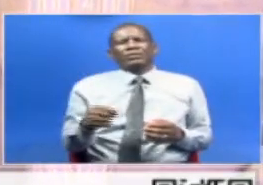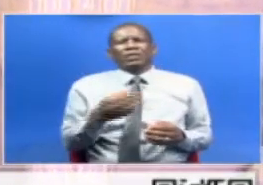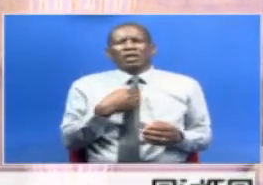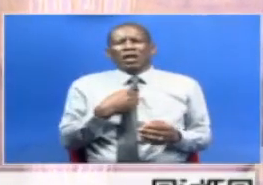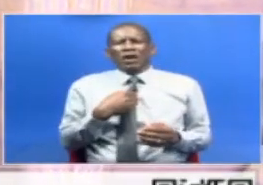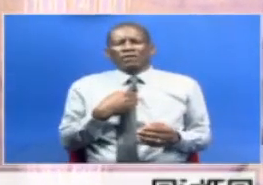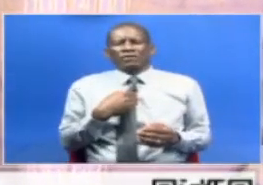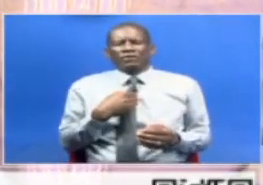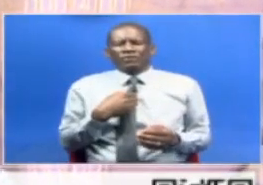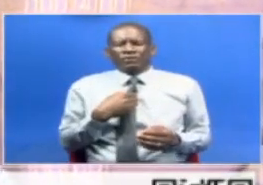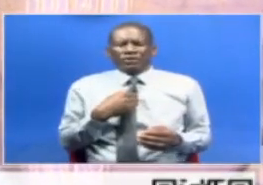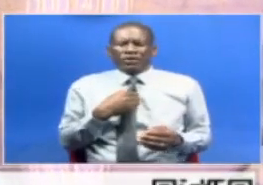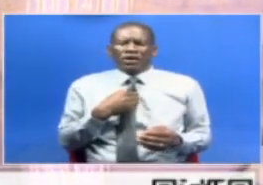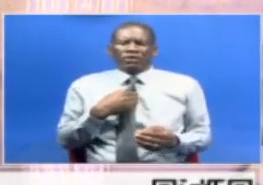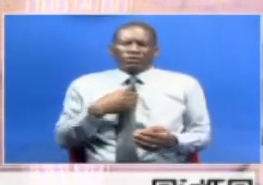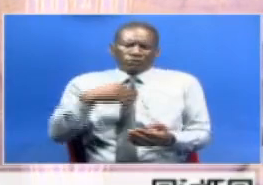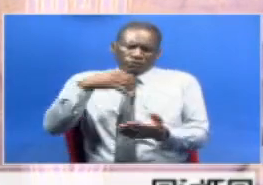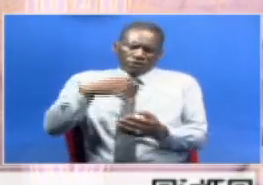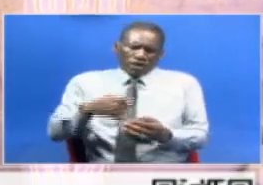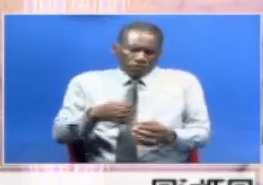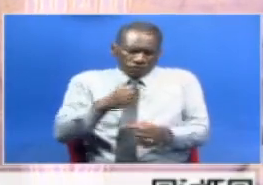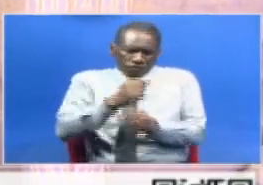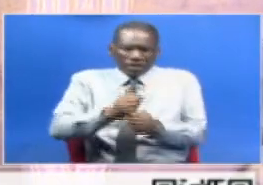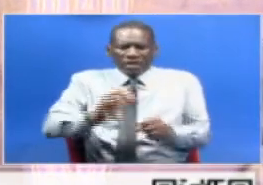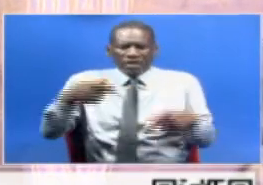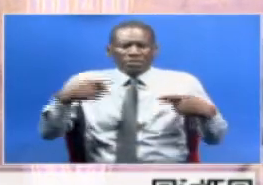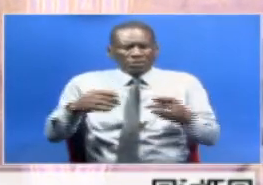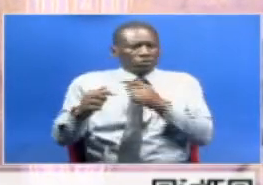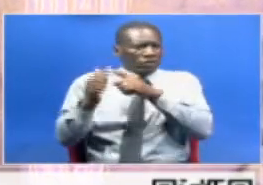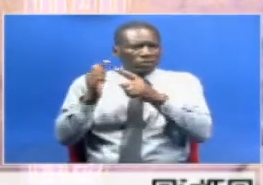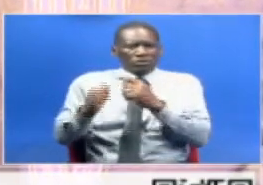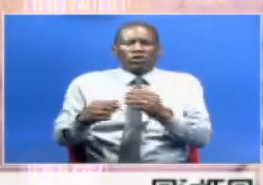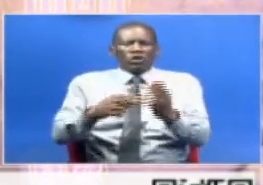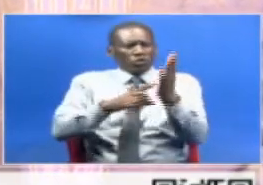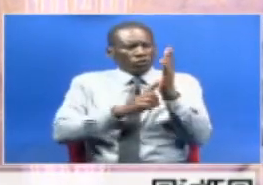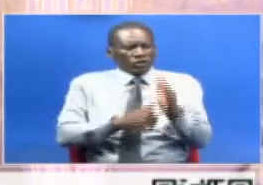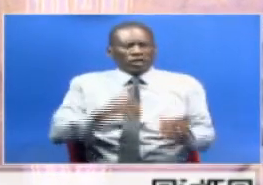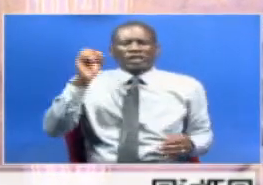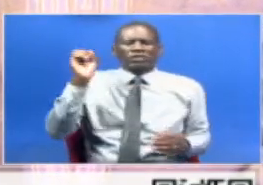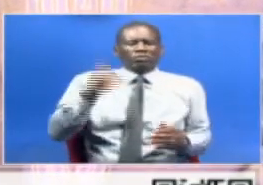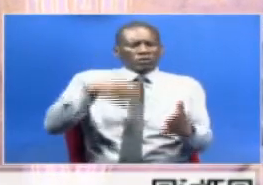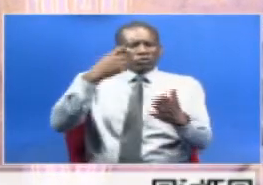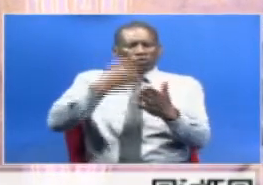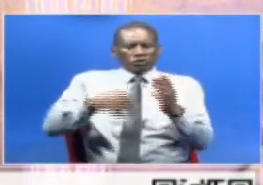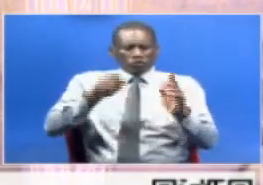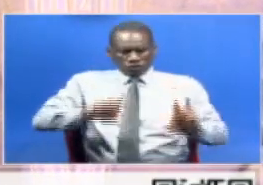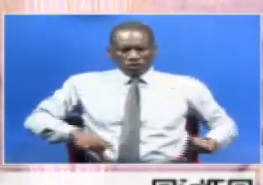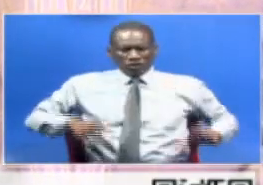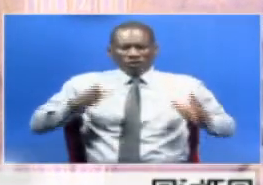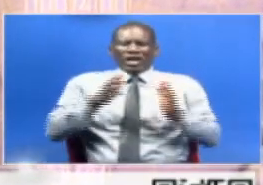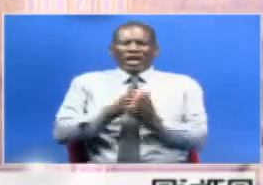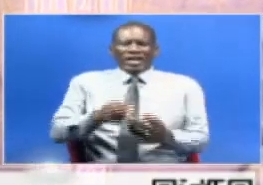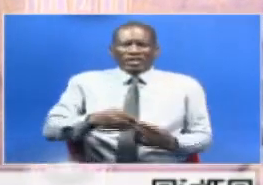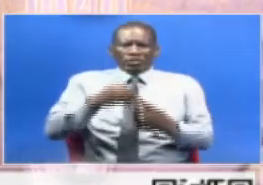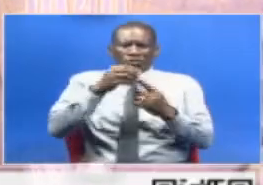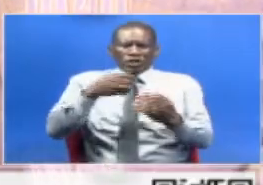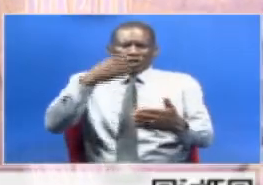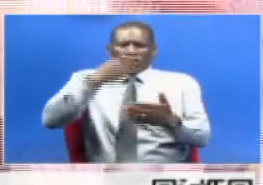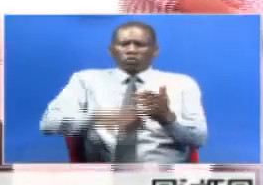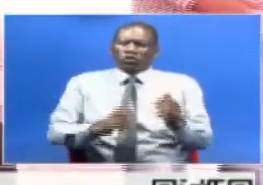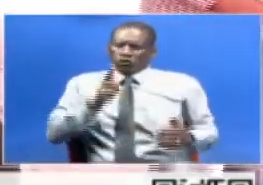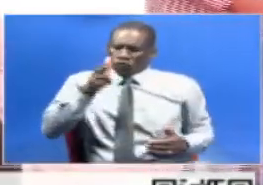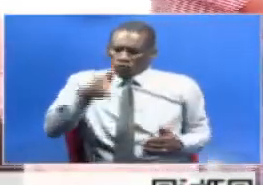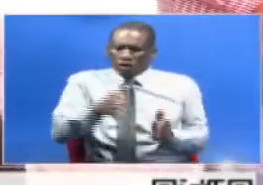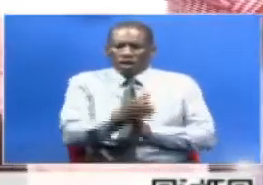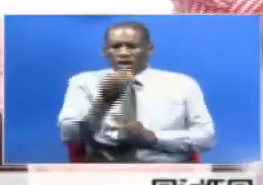put Kenyans in, like the skyrocketing cost of living and especially cost of fuel and